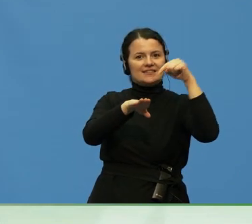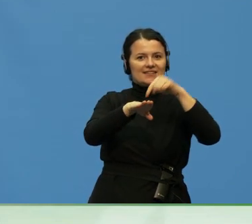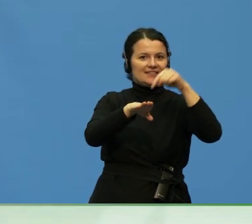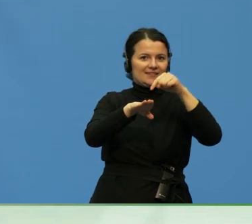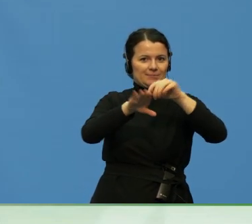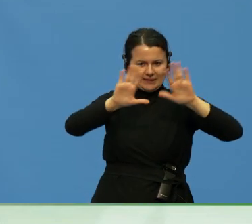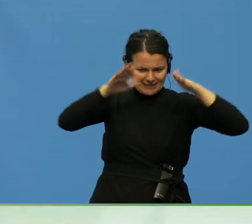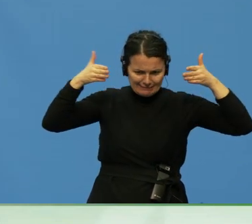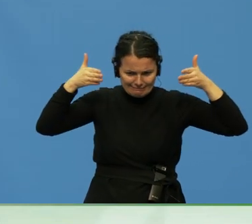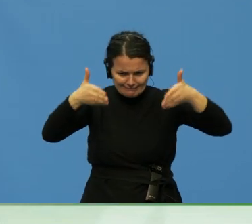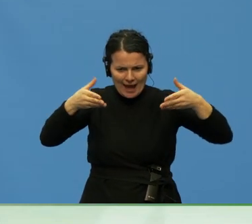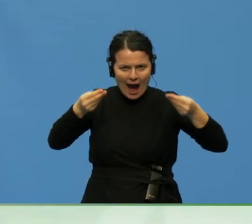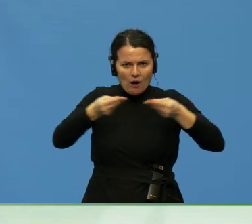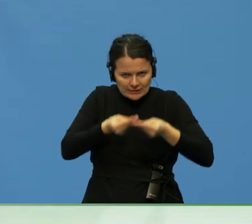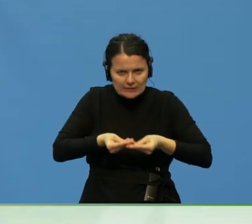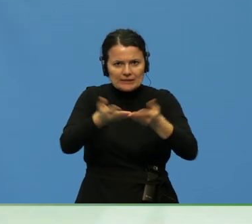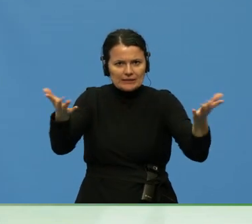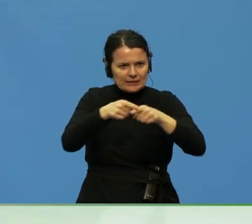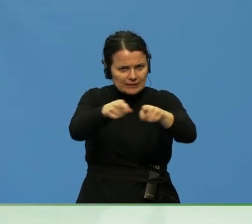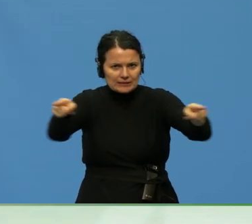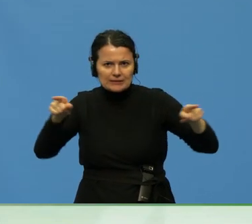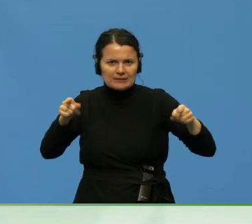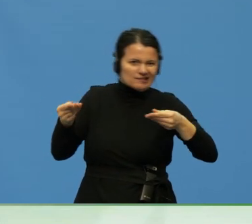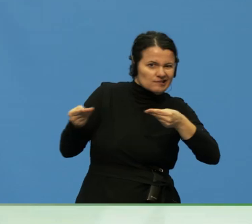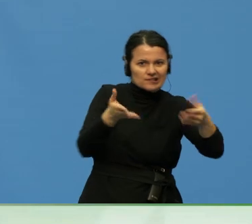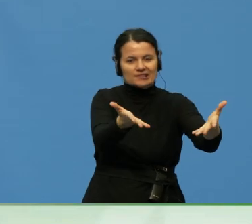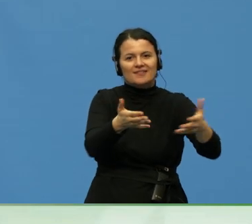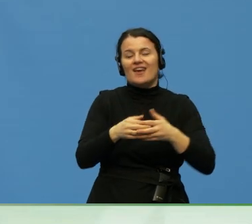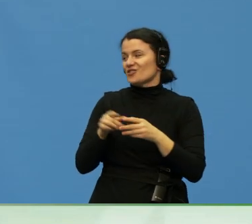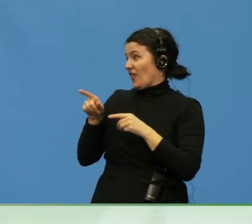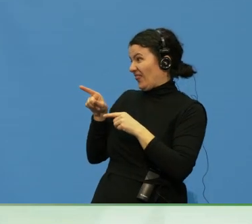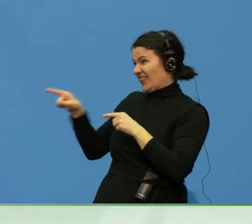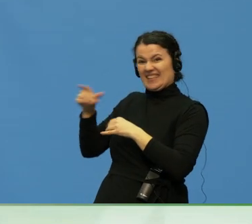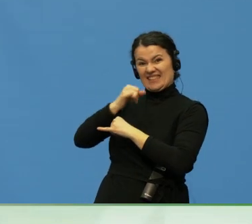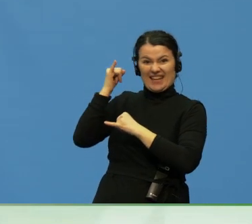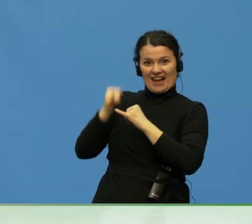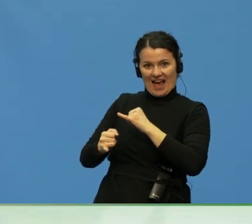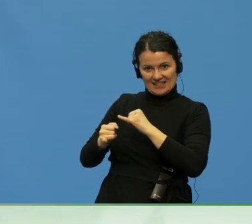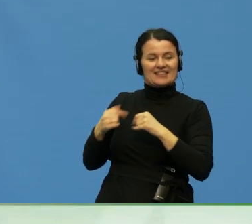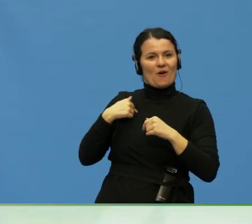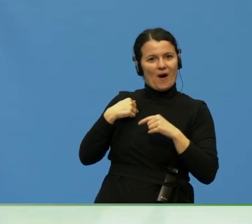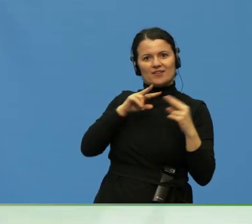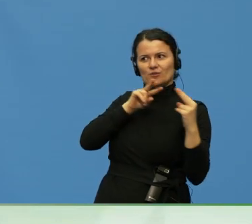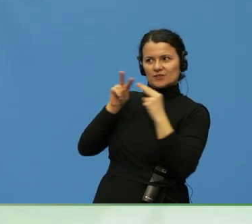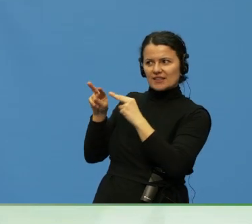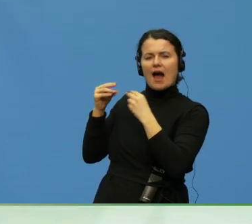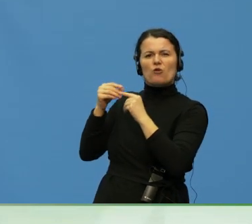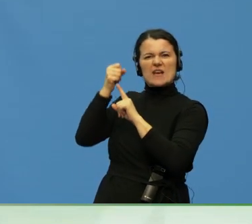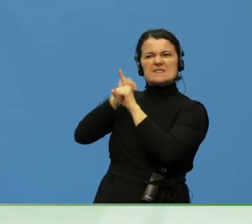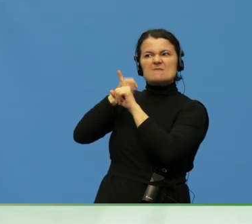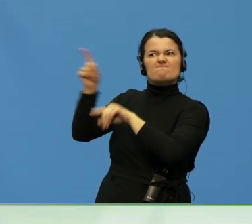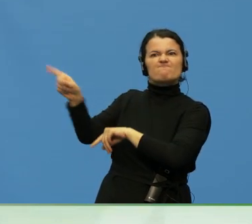want you all to go back home with that energy of no more asking for a favor, but for